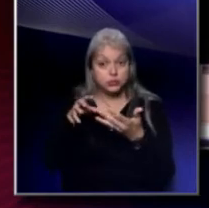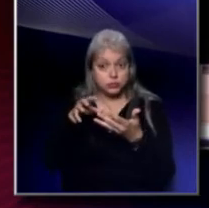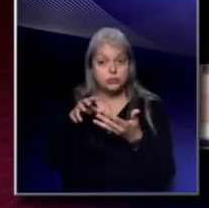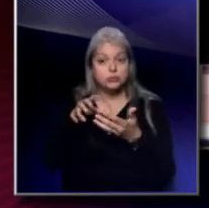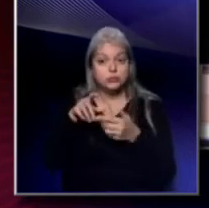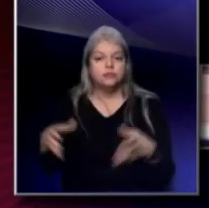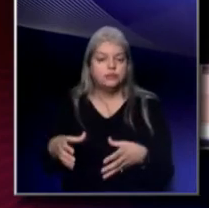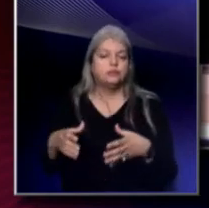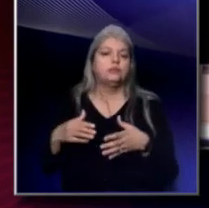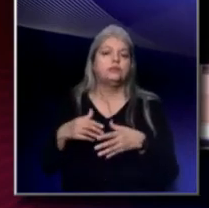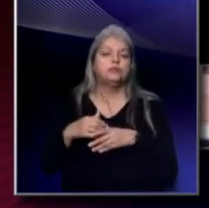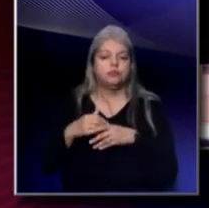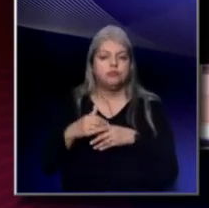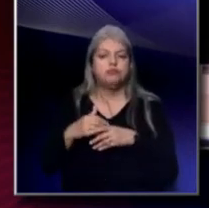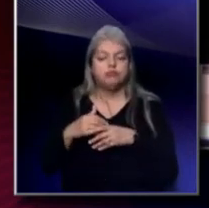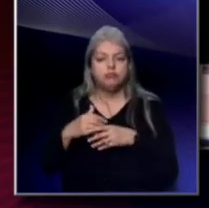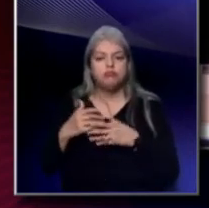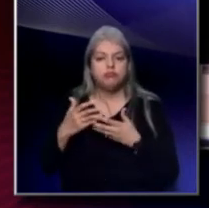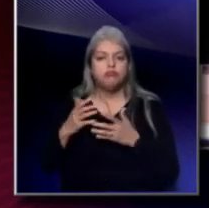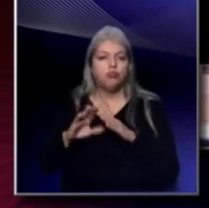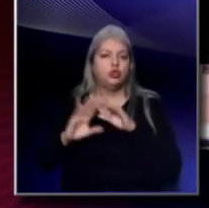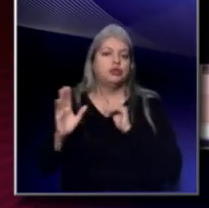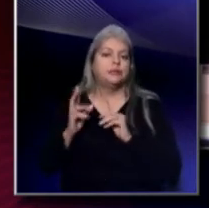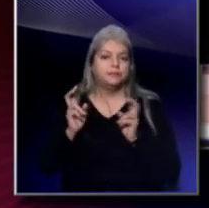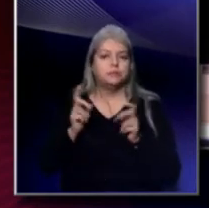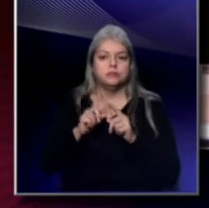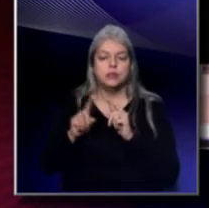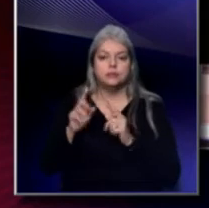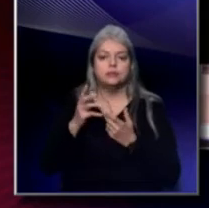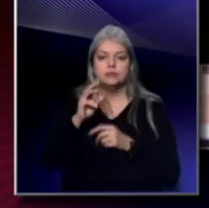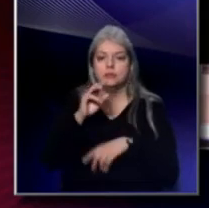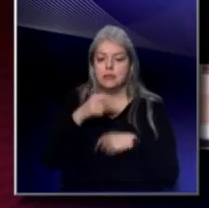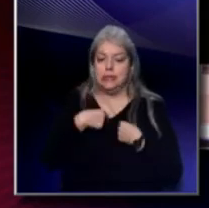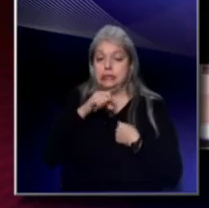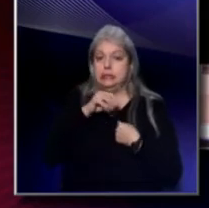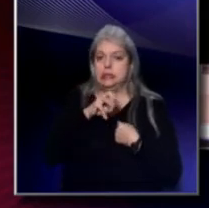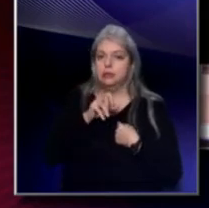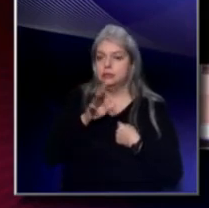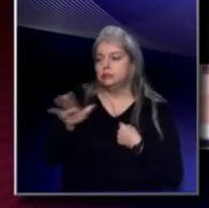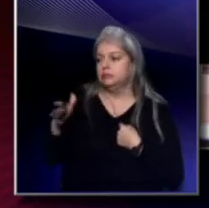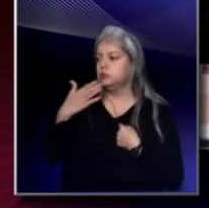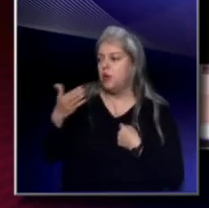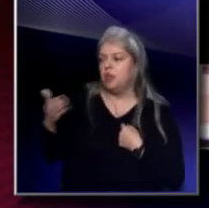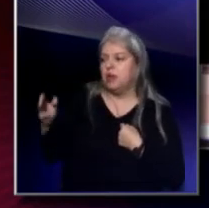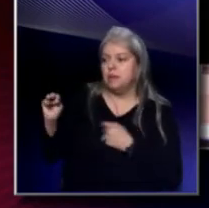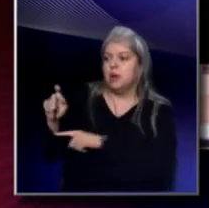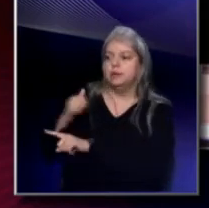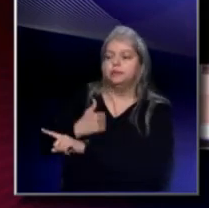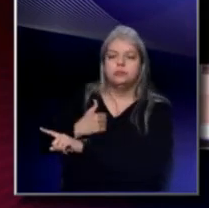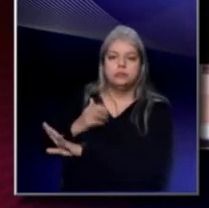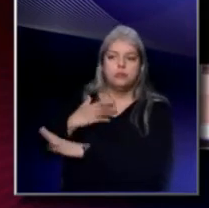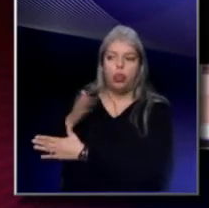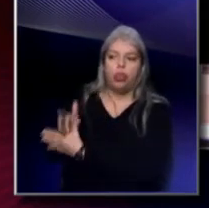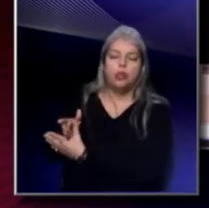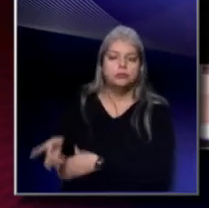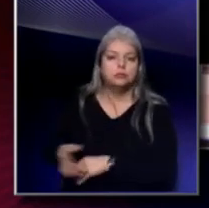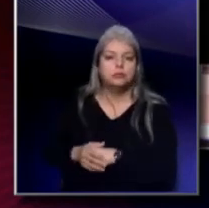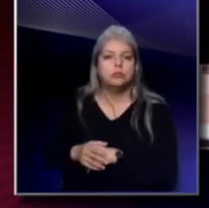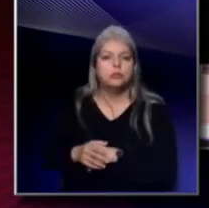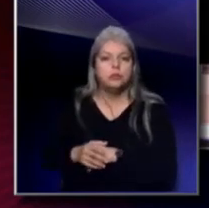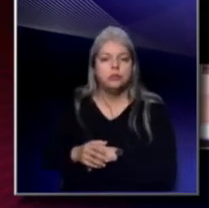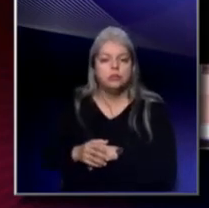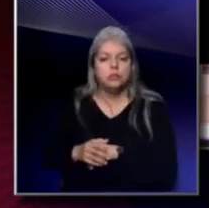the time to retreat. But go ahead, Mike. Thank you. Okay. So oh, sure. Go ahead. I didn't